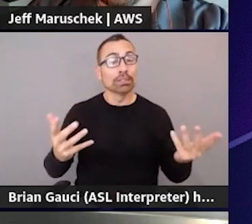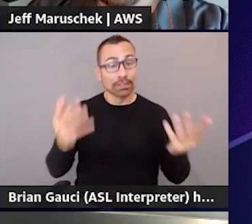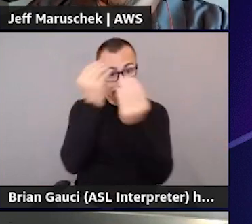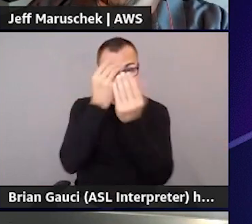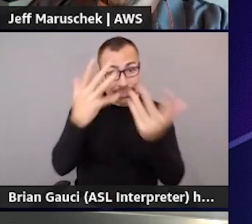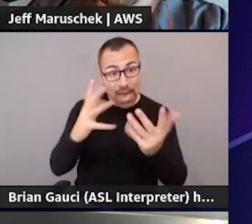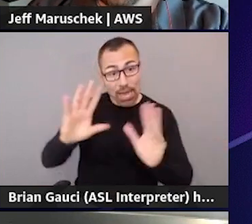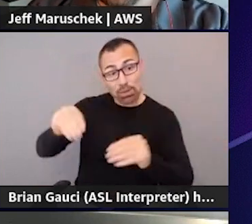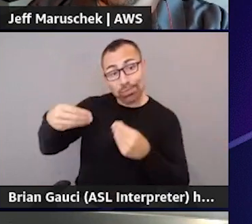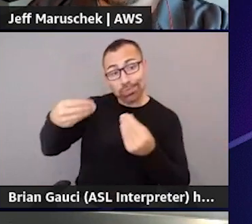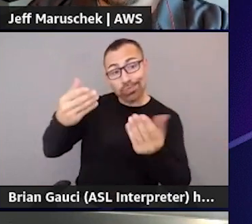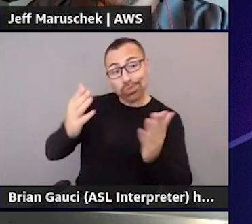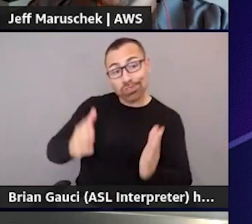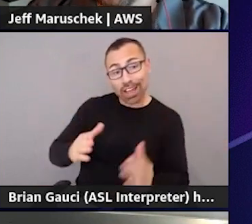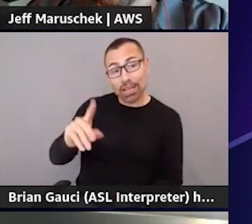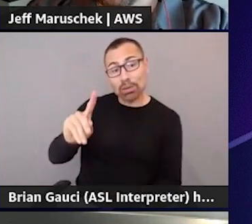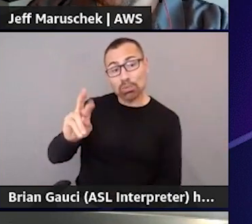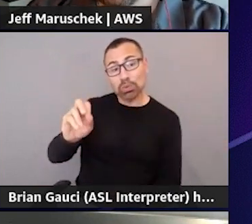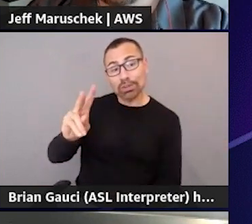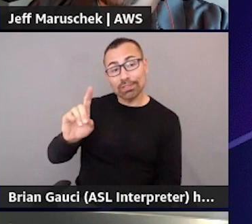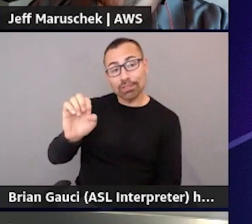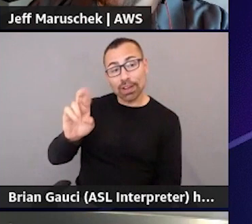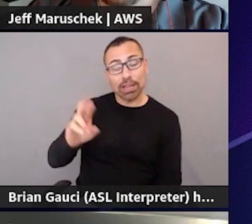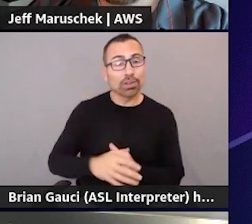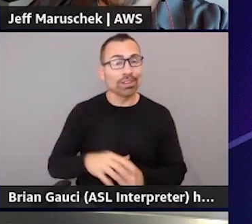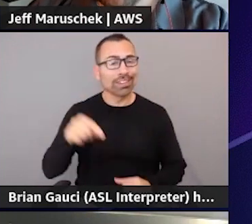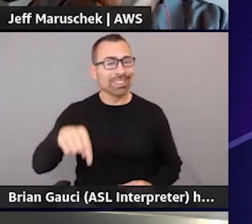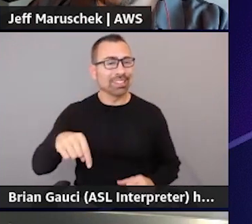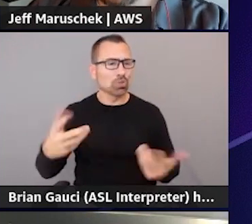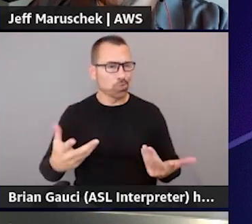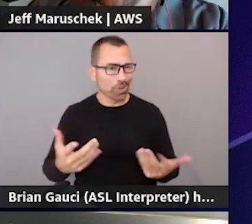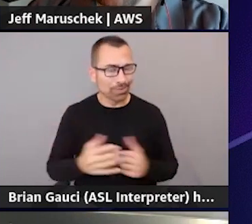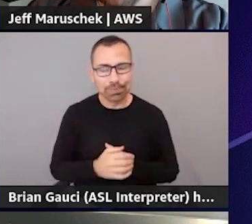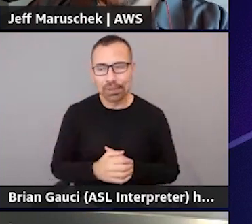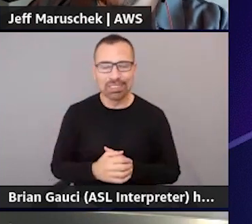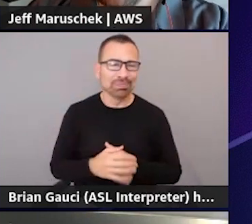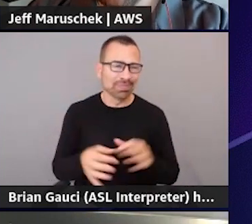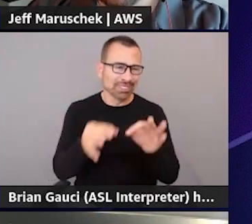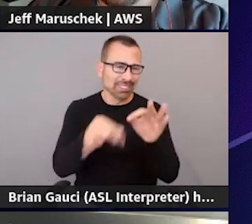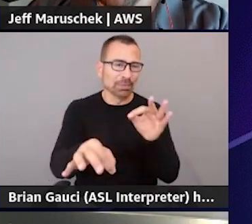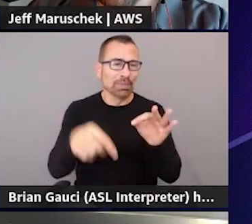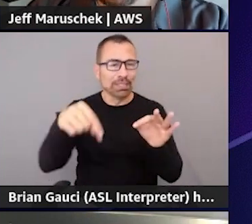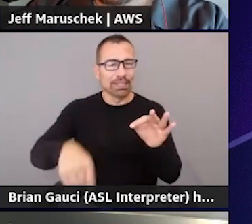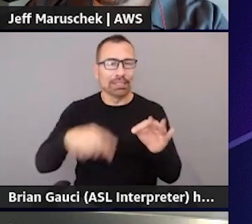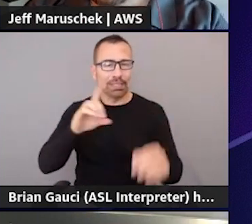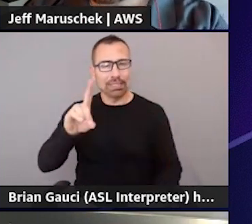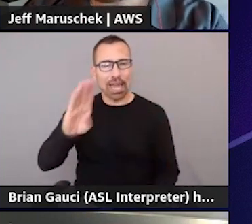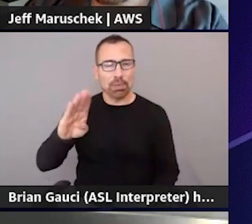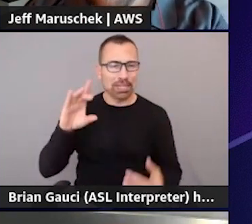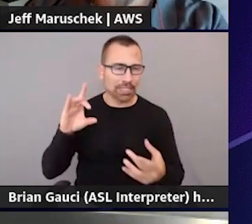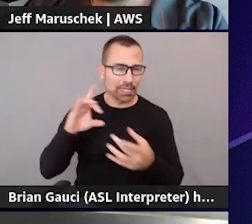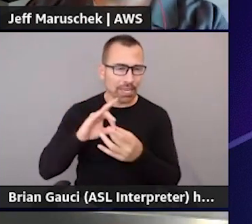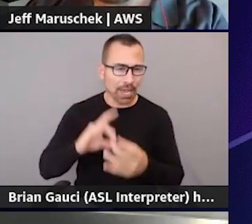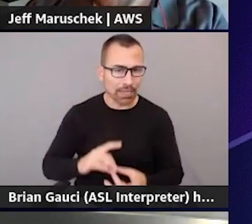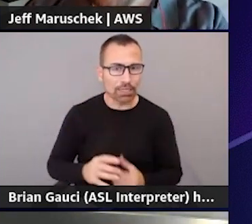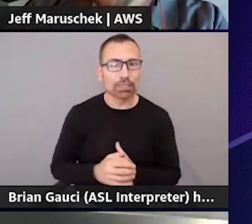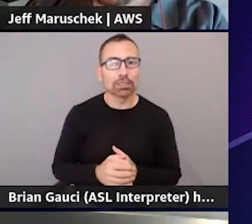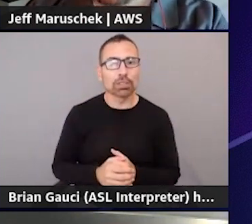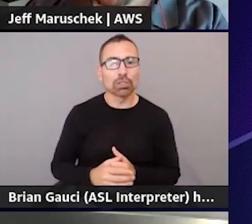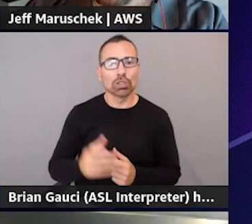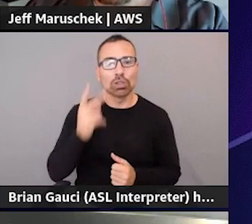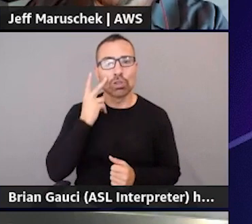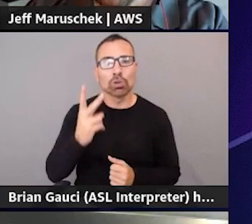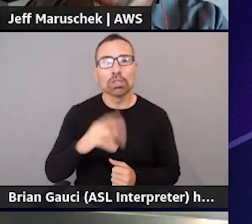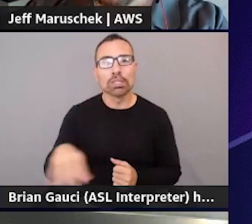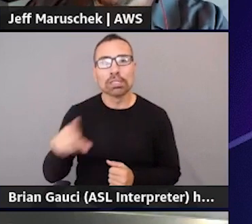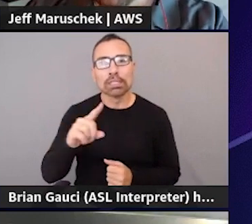in basically database 101 speak, these are your database connections, your ODBC information. So I'm going